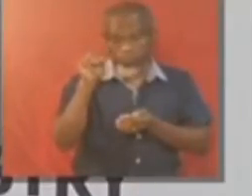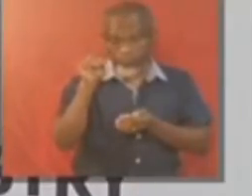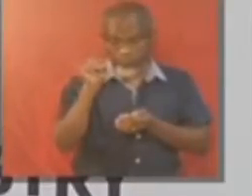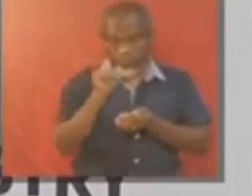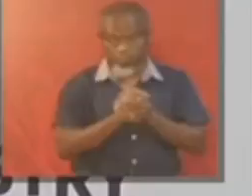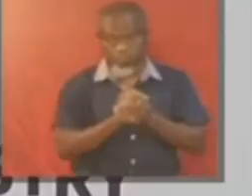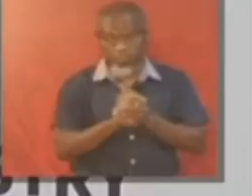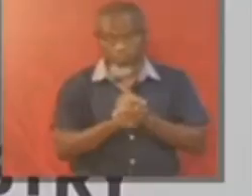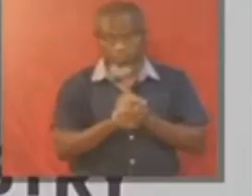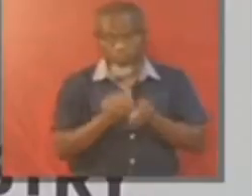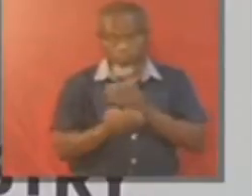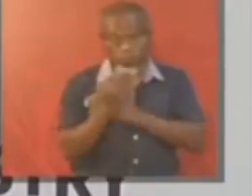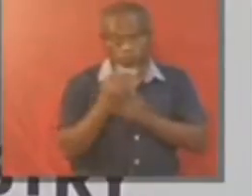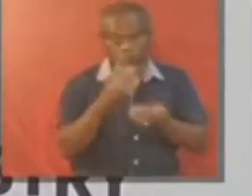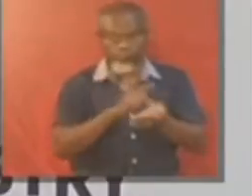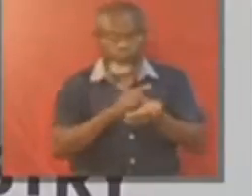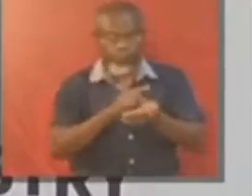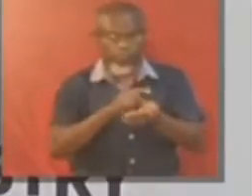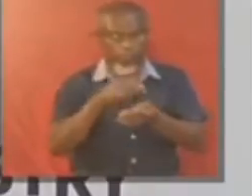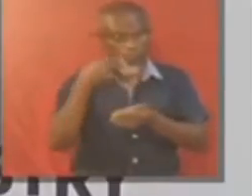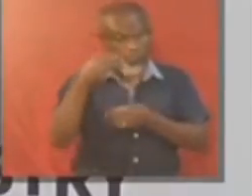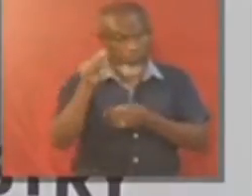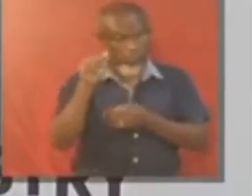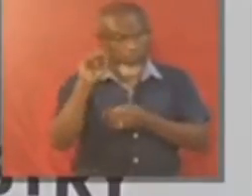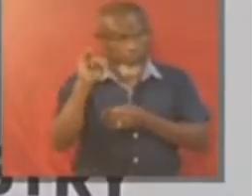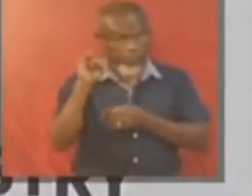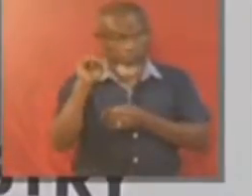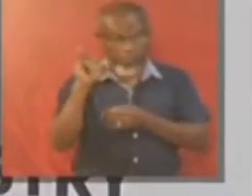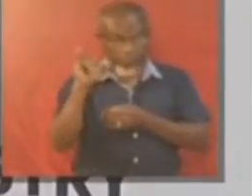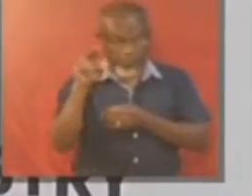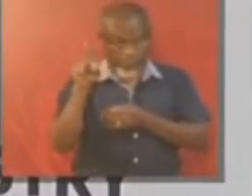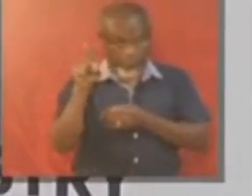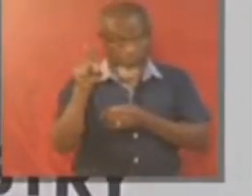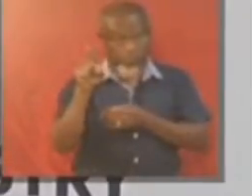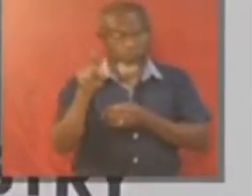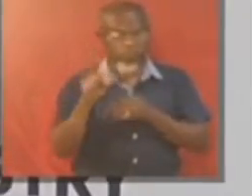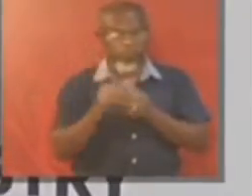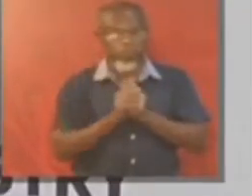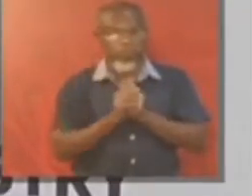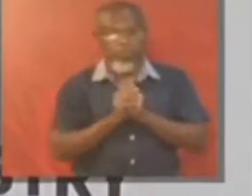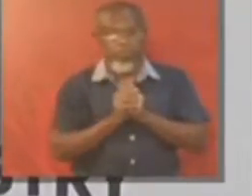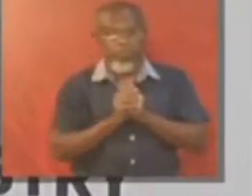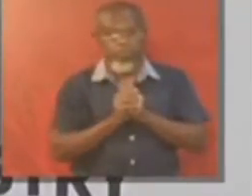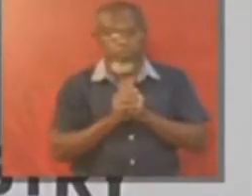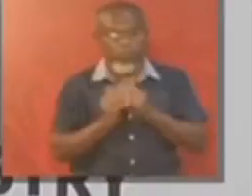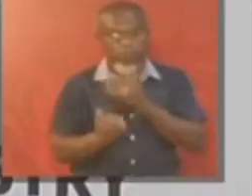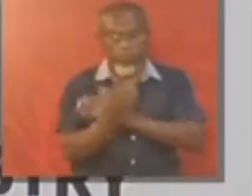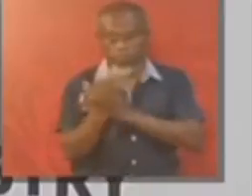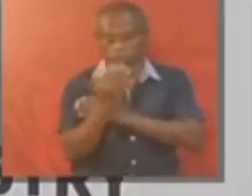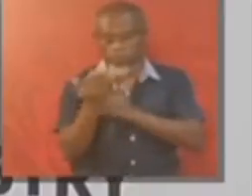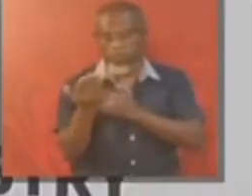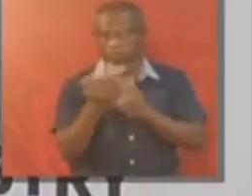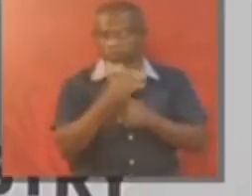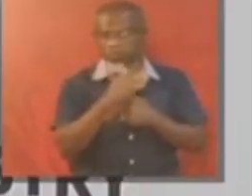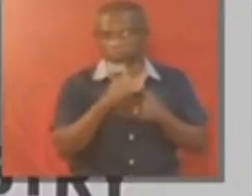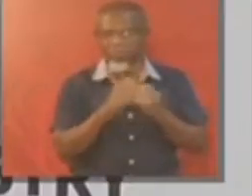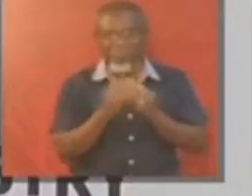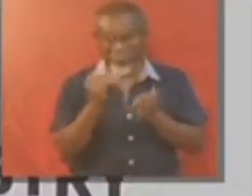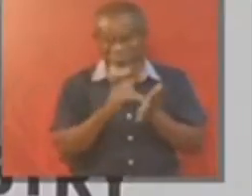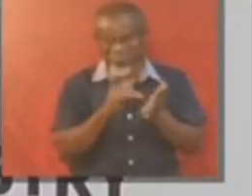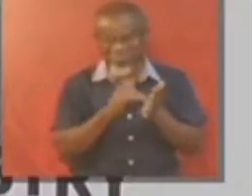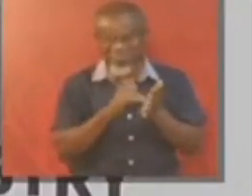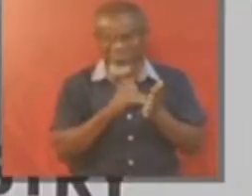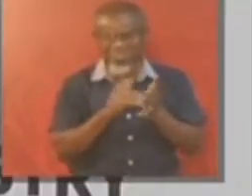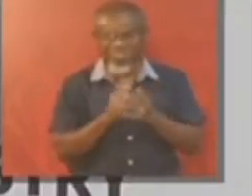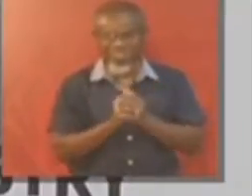Abdul Hamid, General Manager, Primary Care Services of the North Central Regional Health Authority. Good morning again, Ms. Alcantara,